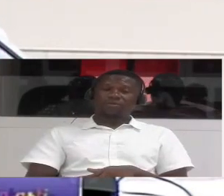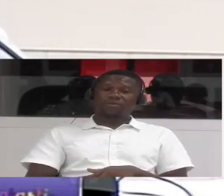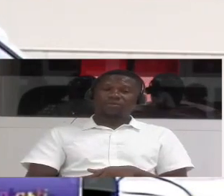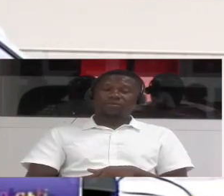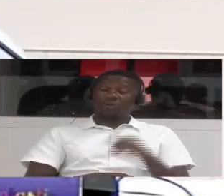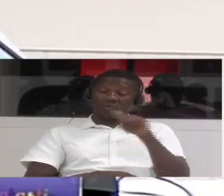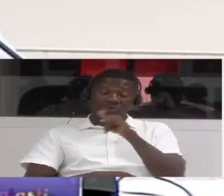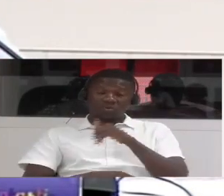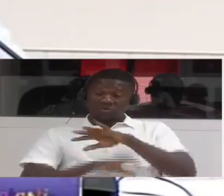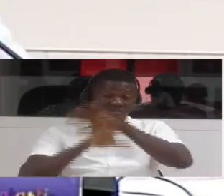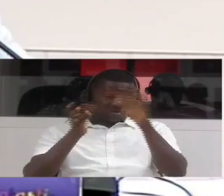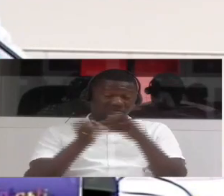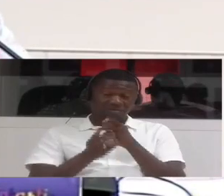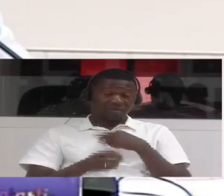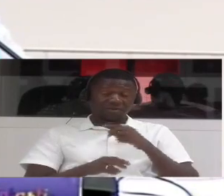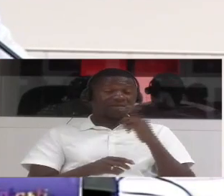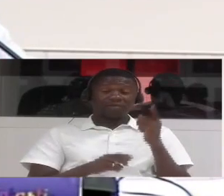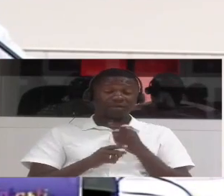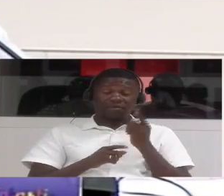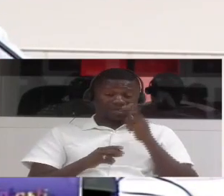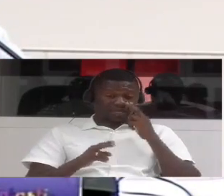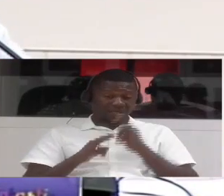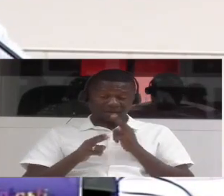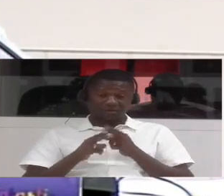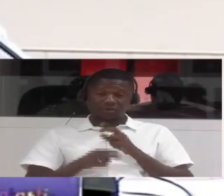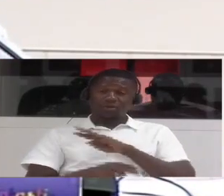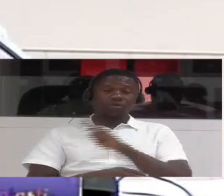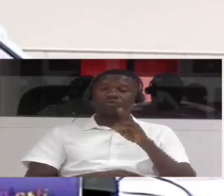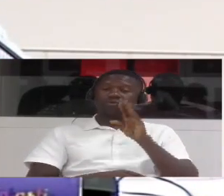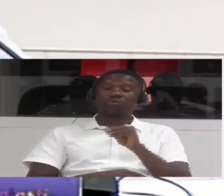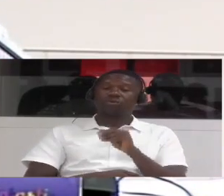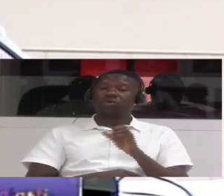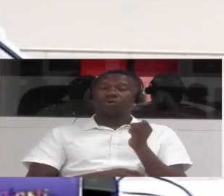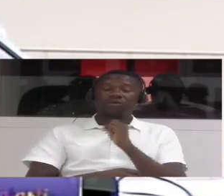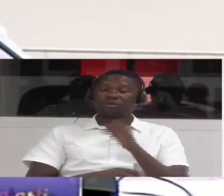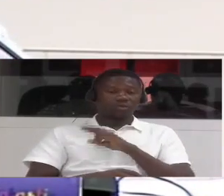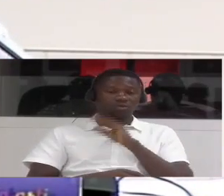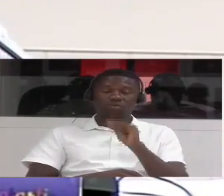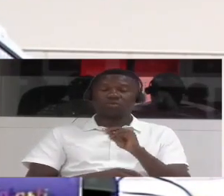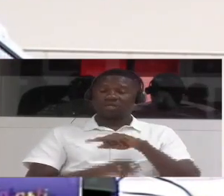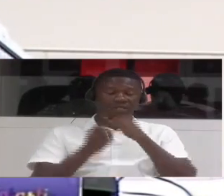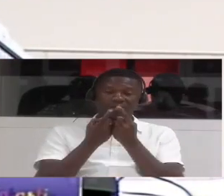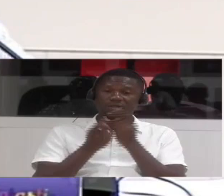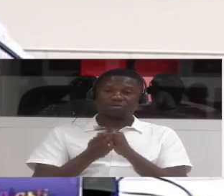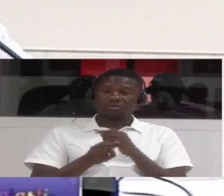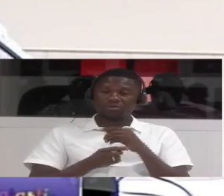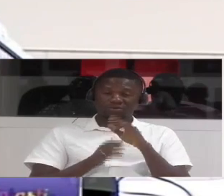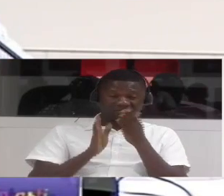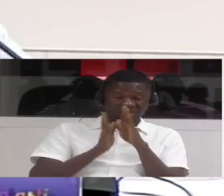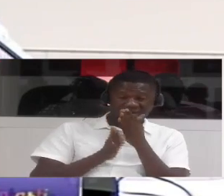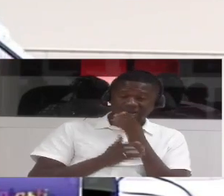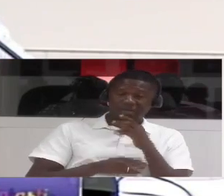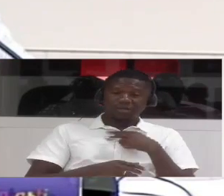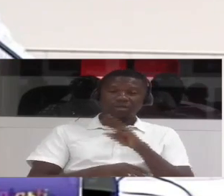Which all of them, I think, were very careful not to do. Of course, they wouldn't say anything that was critical, but then